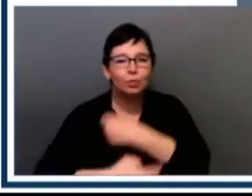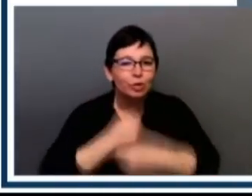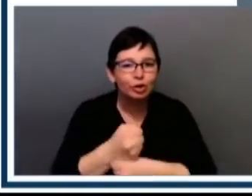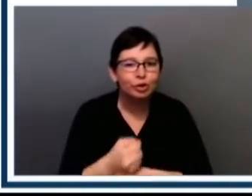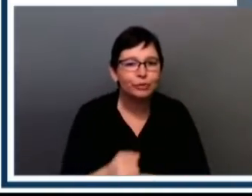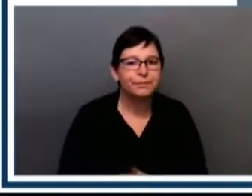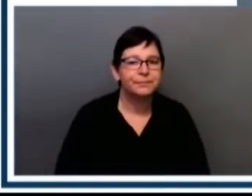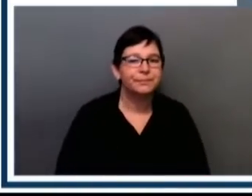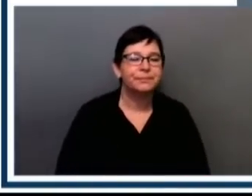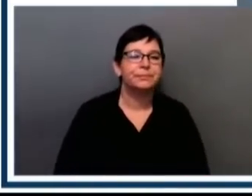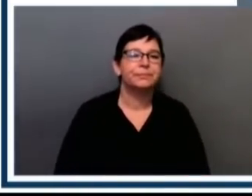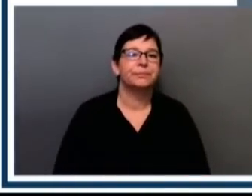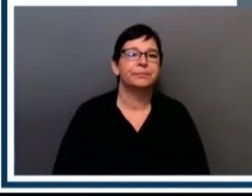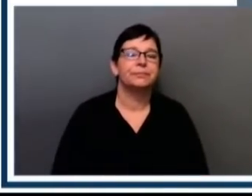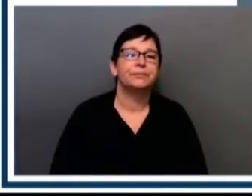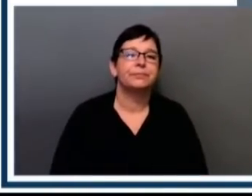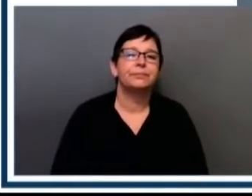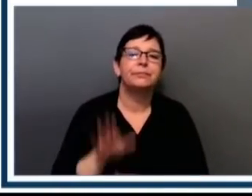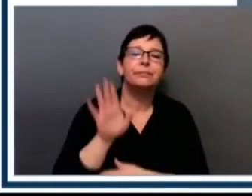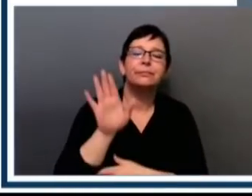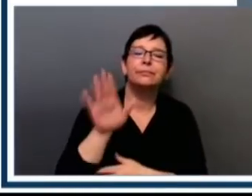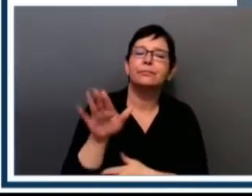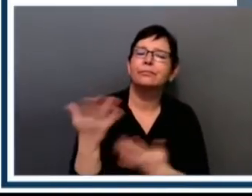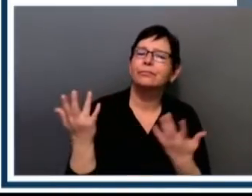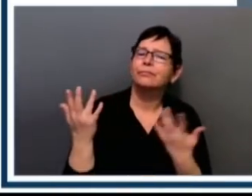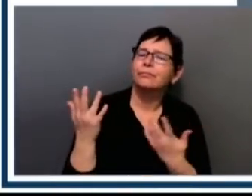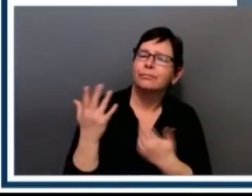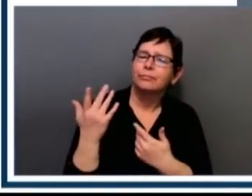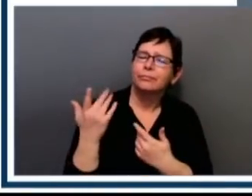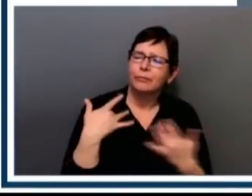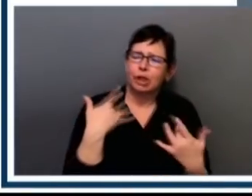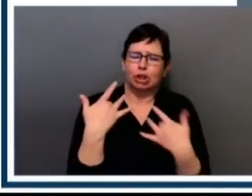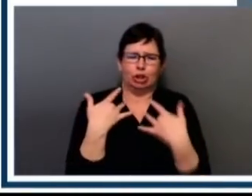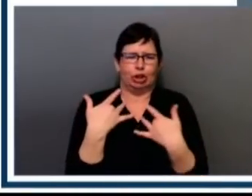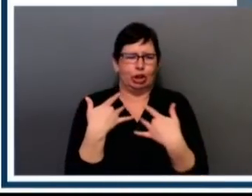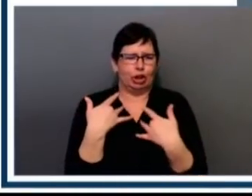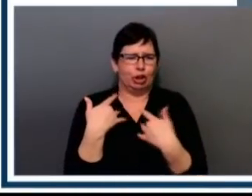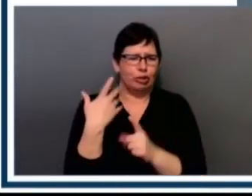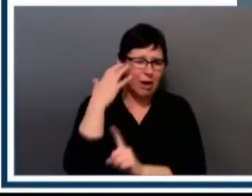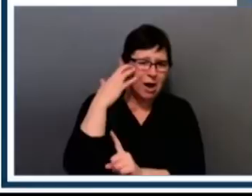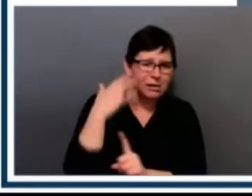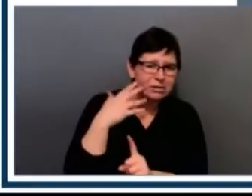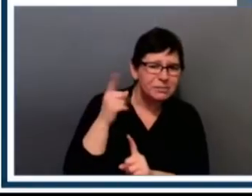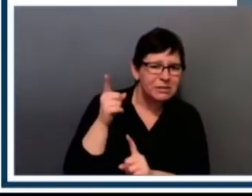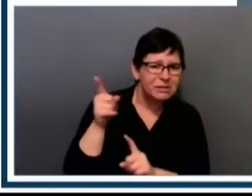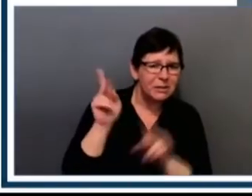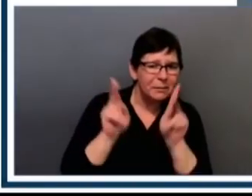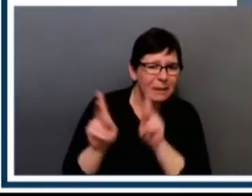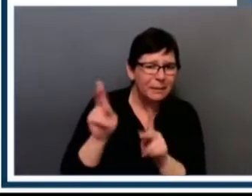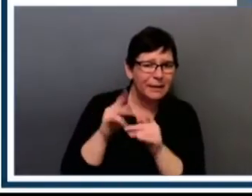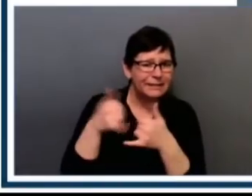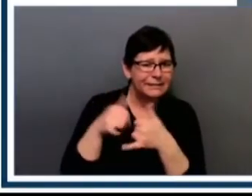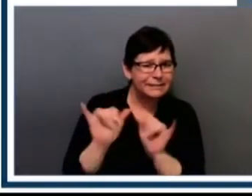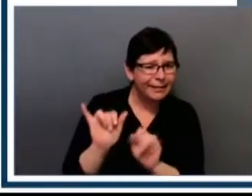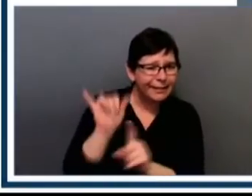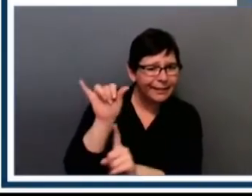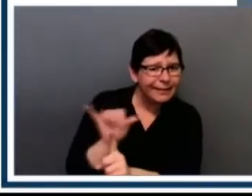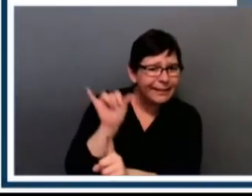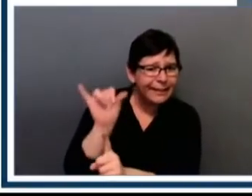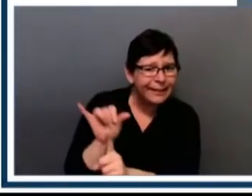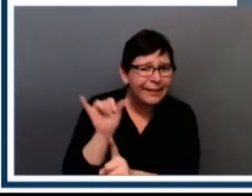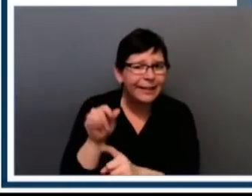rural hospitals, I'm not sure what the city numbers are, but they're either at or above capacity right